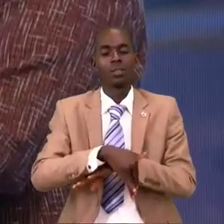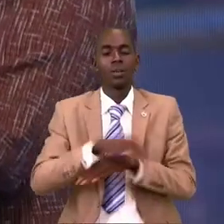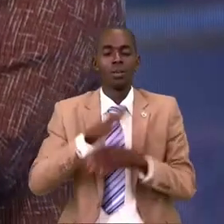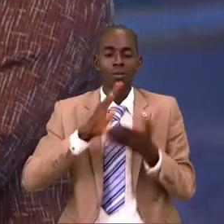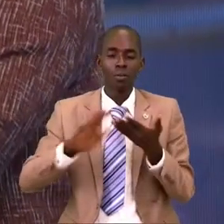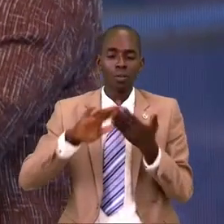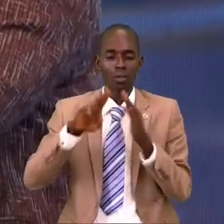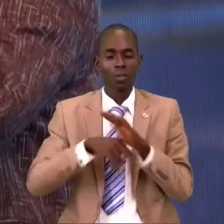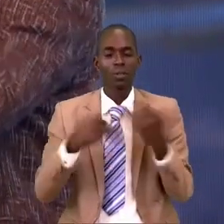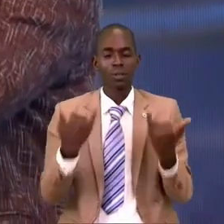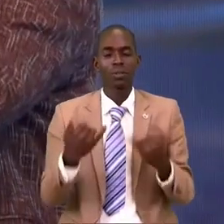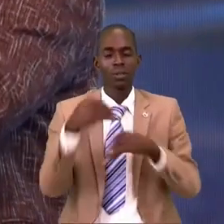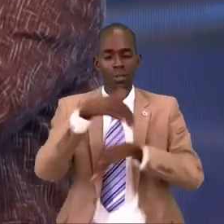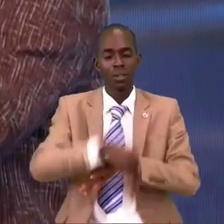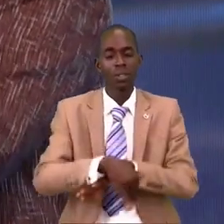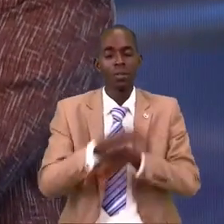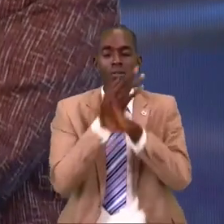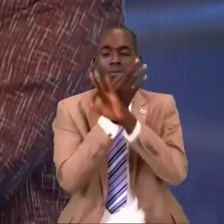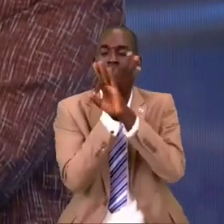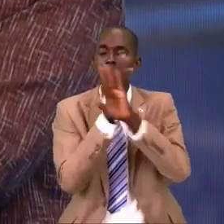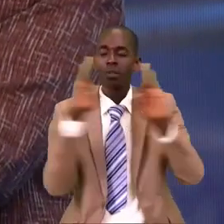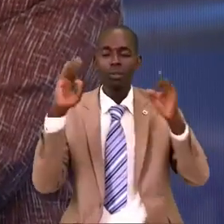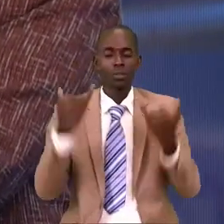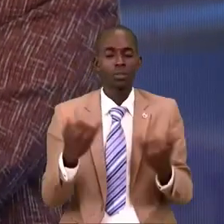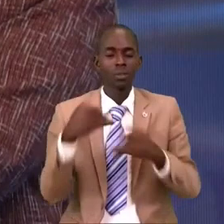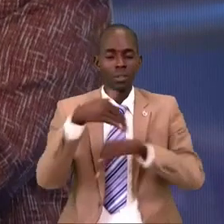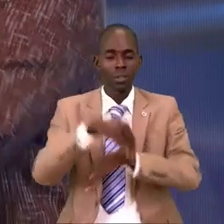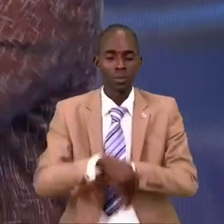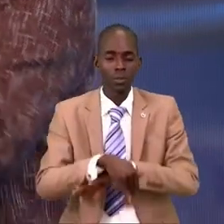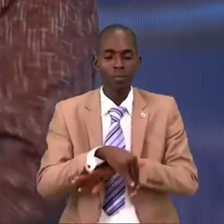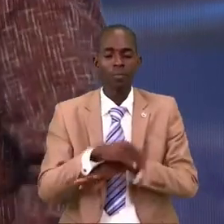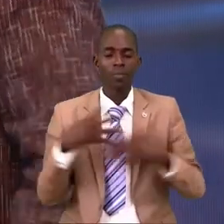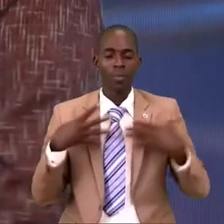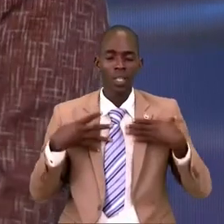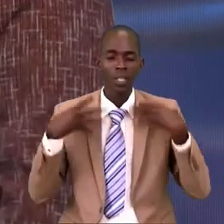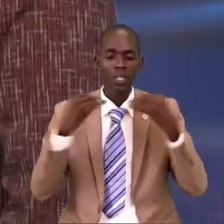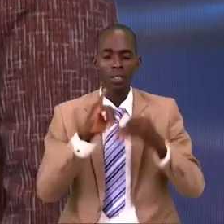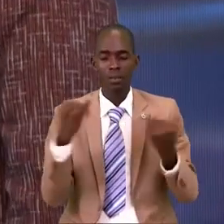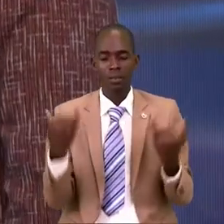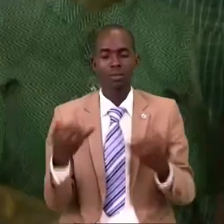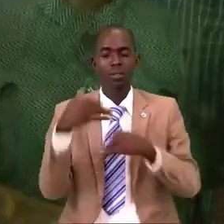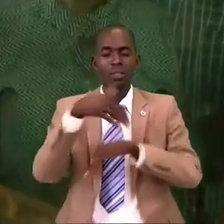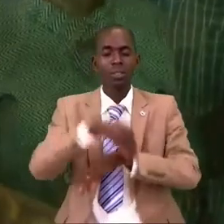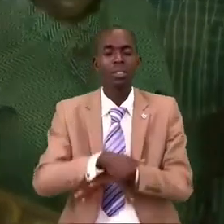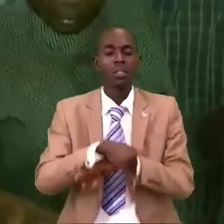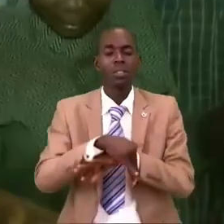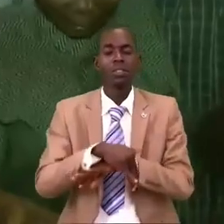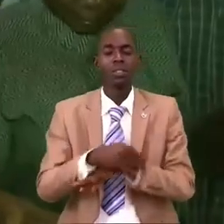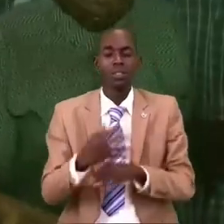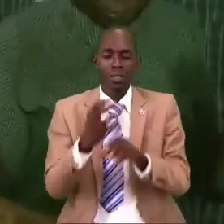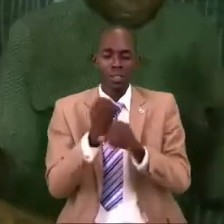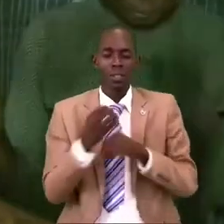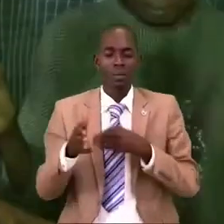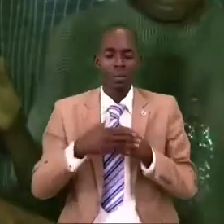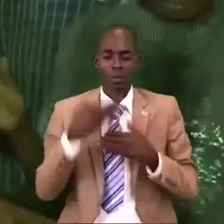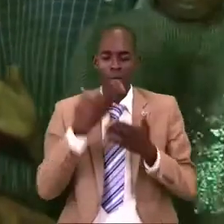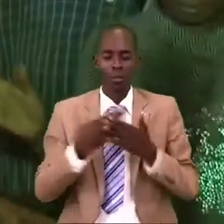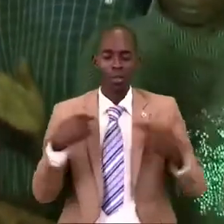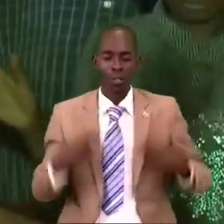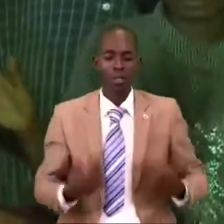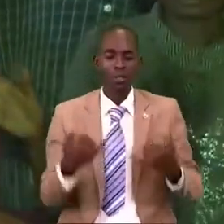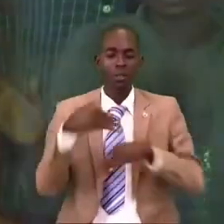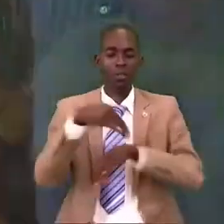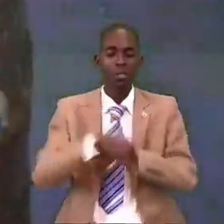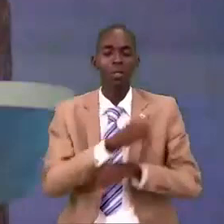recovery tonight. Lord, we pray there will be a manifestation from heaven. Confirm it, Lord, in